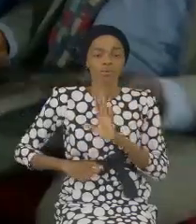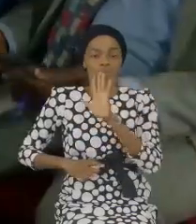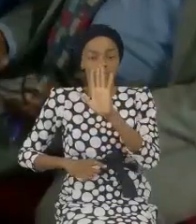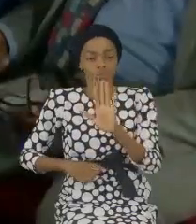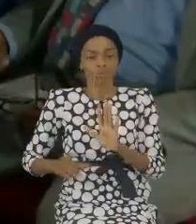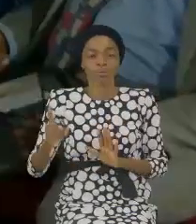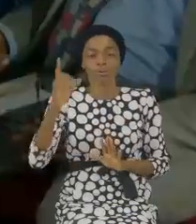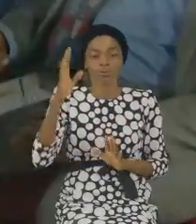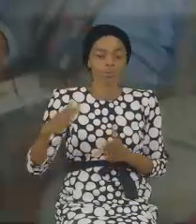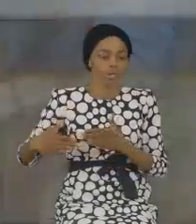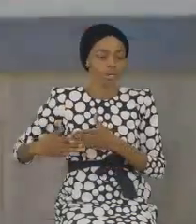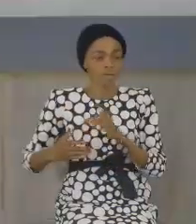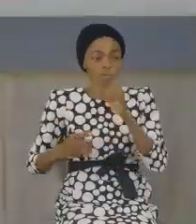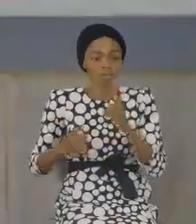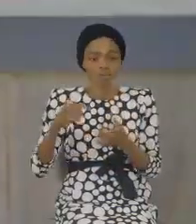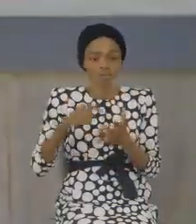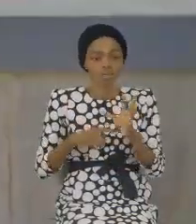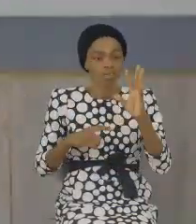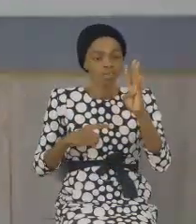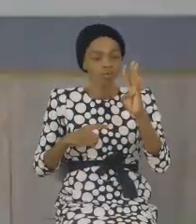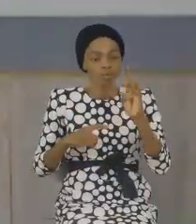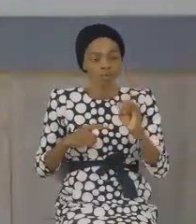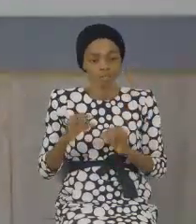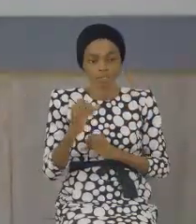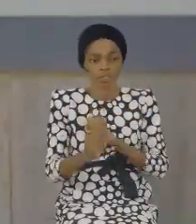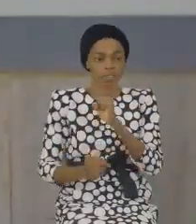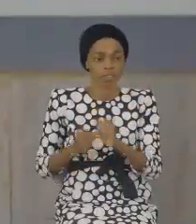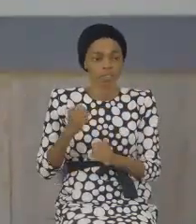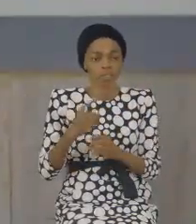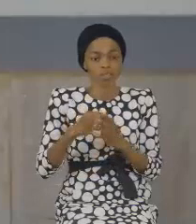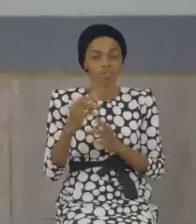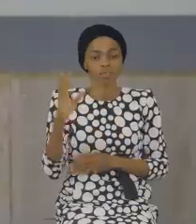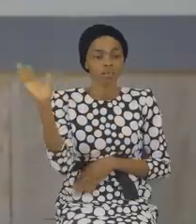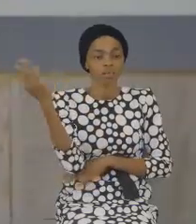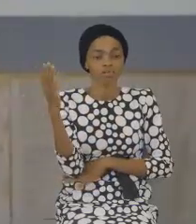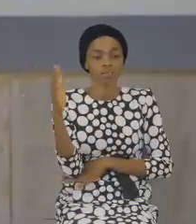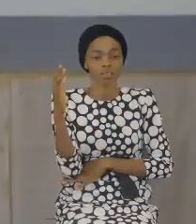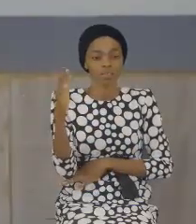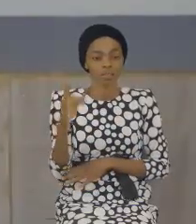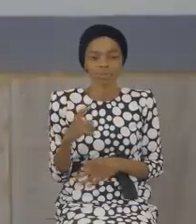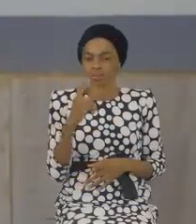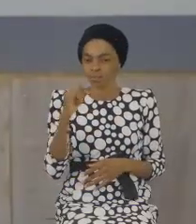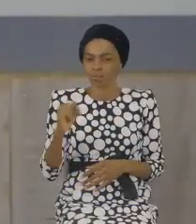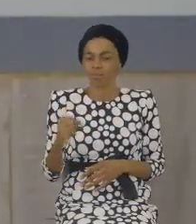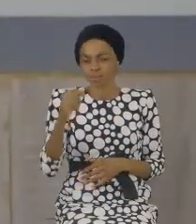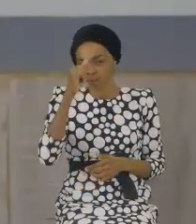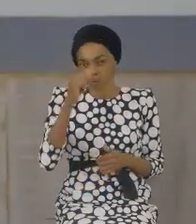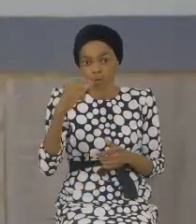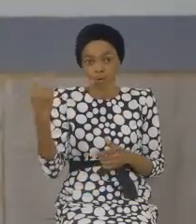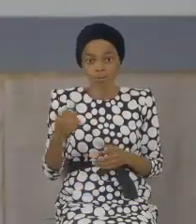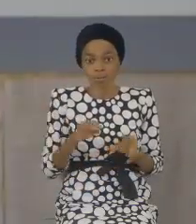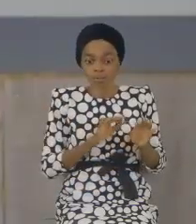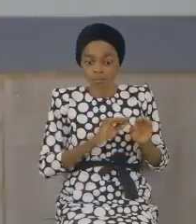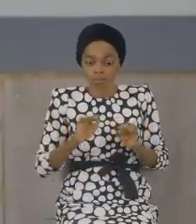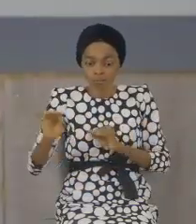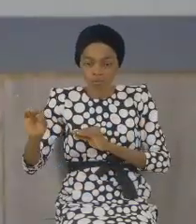God led thee these 40 years in the wilderness. Led you always on the move. In the wilderness, you